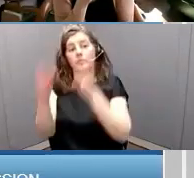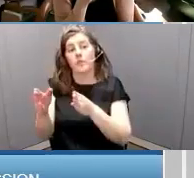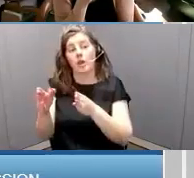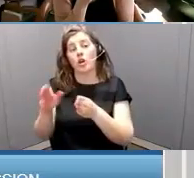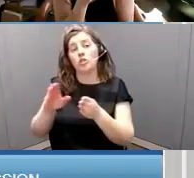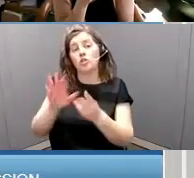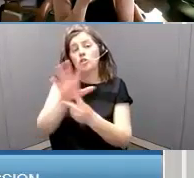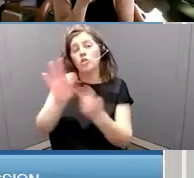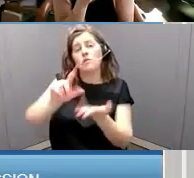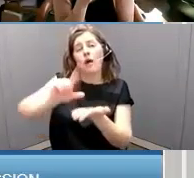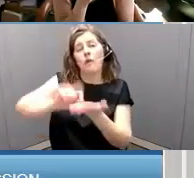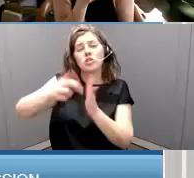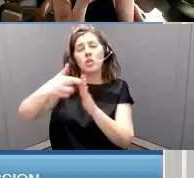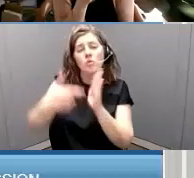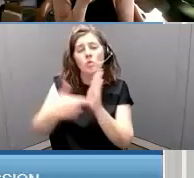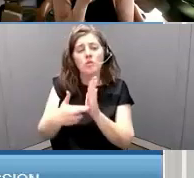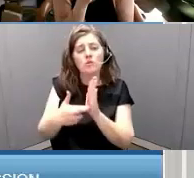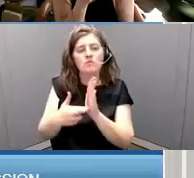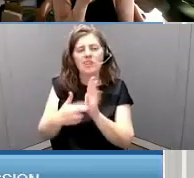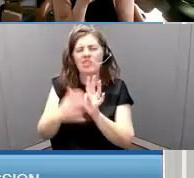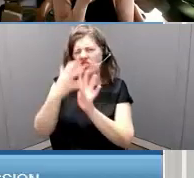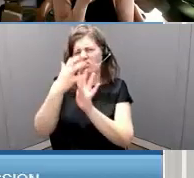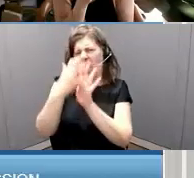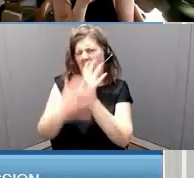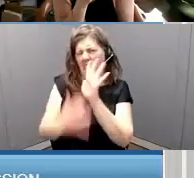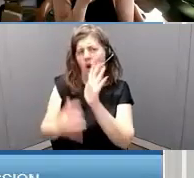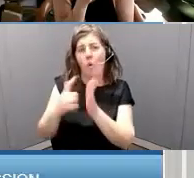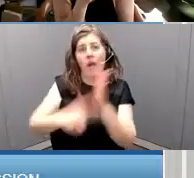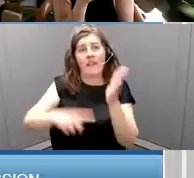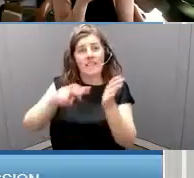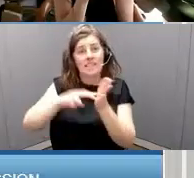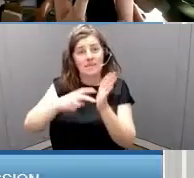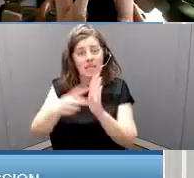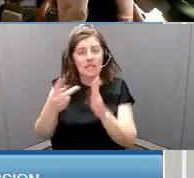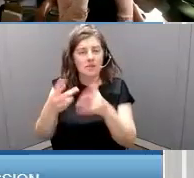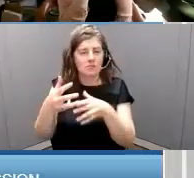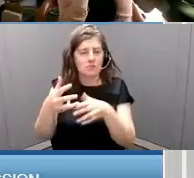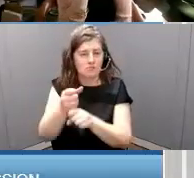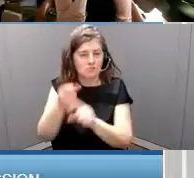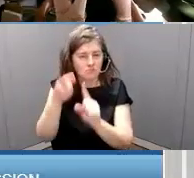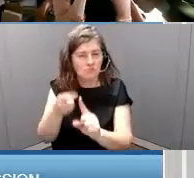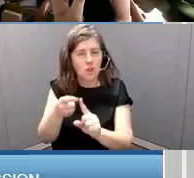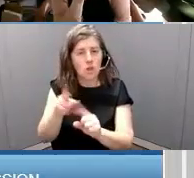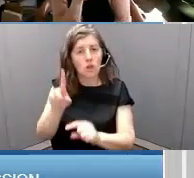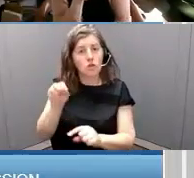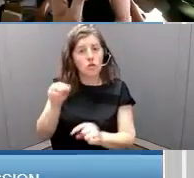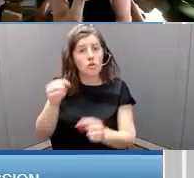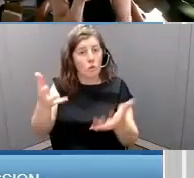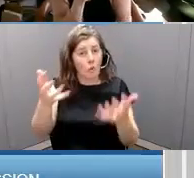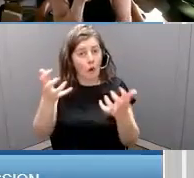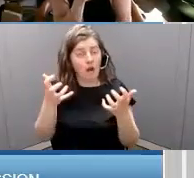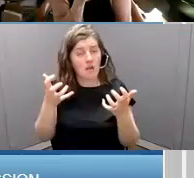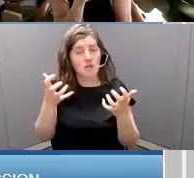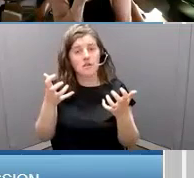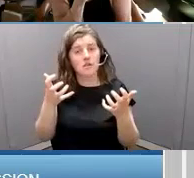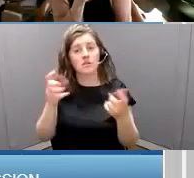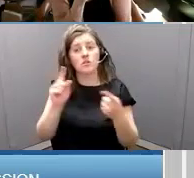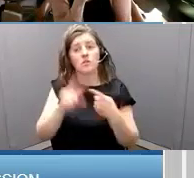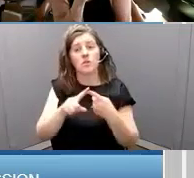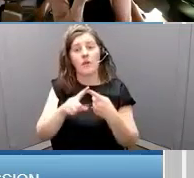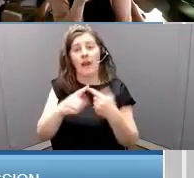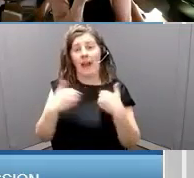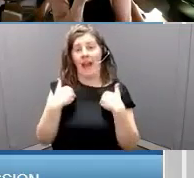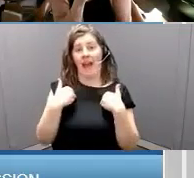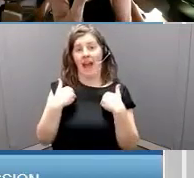rules. There's lots of text here, but essentially what this means in a nutshell is, do you want to